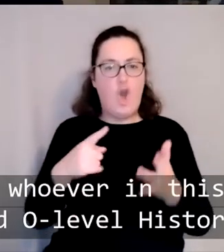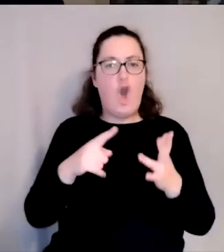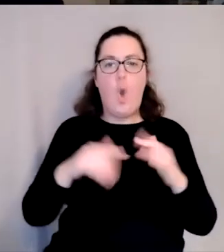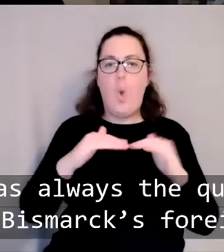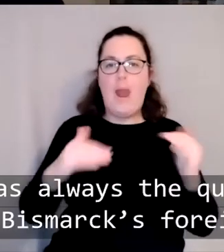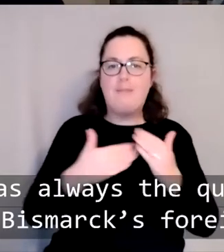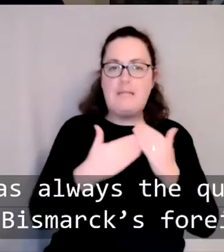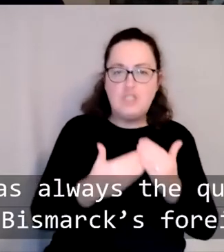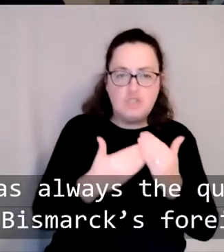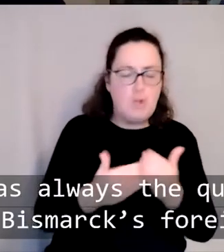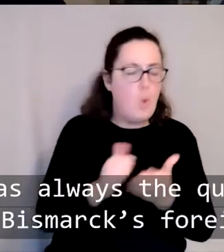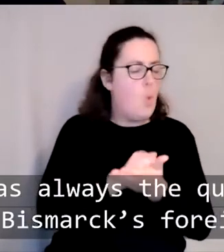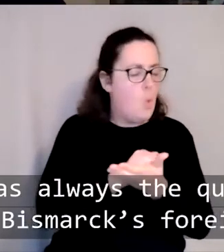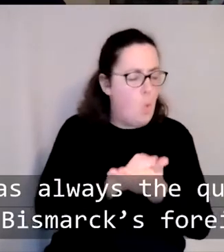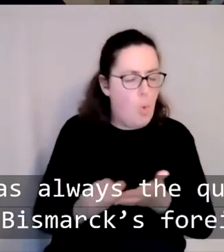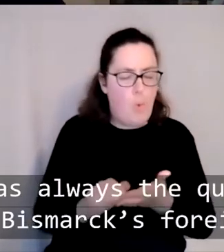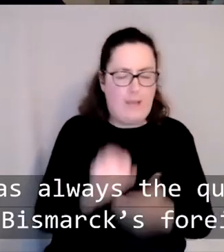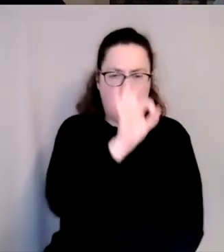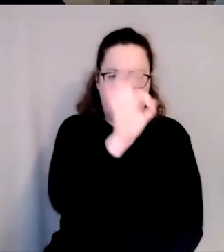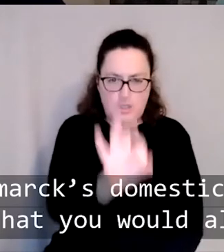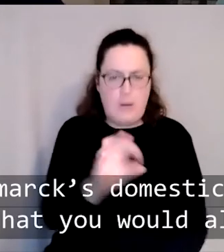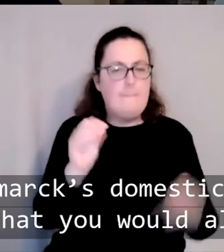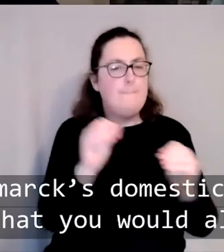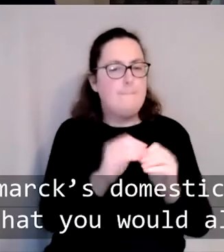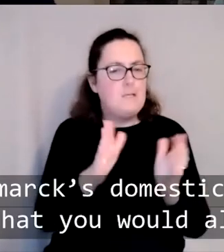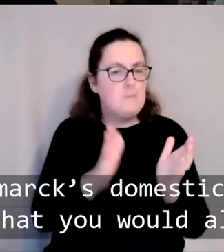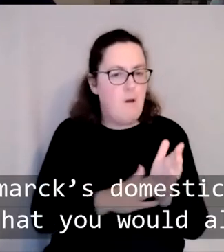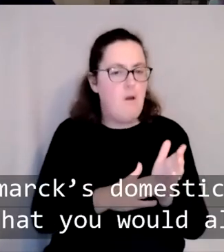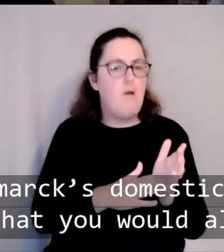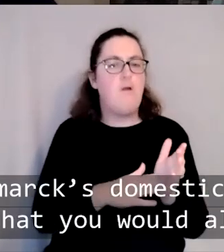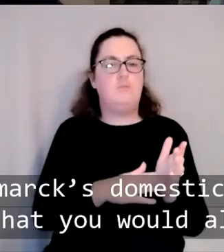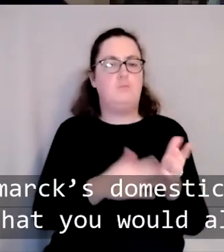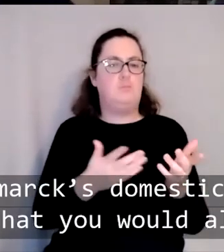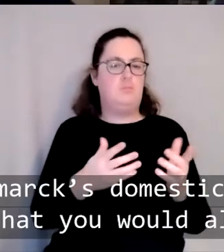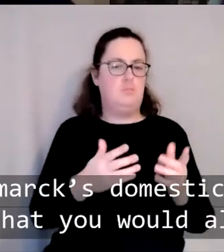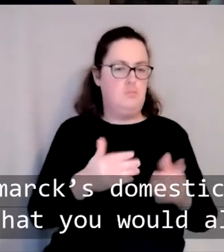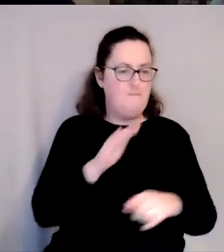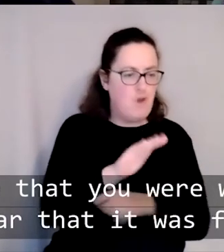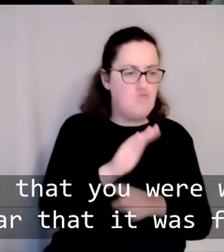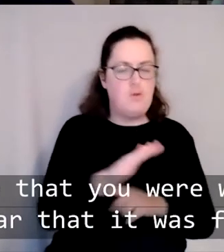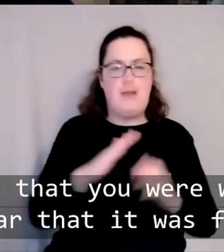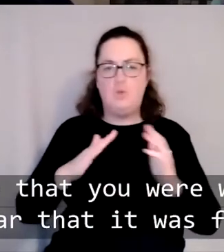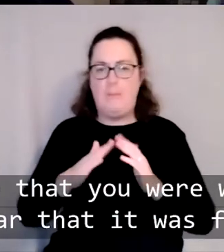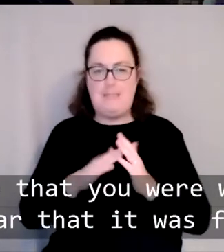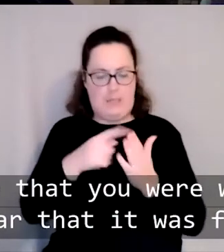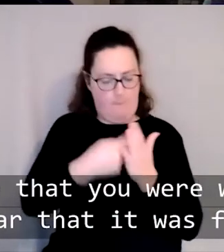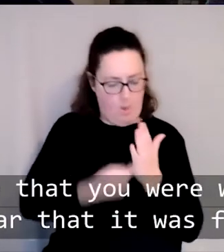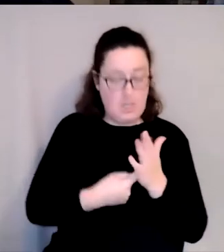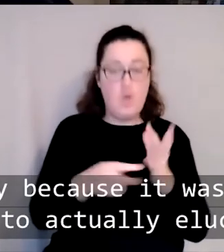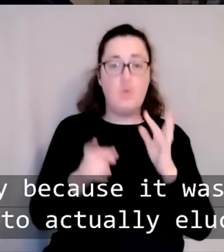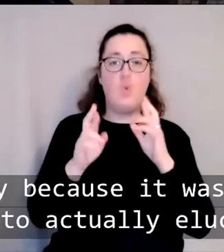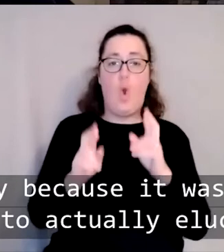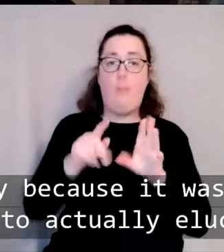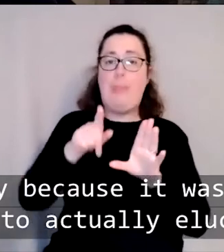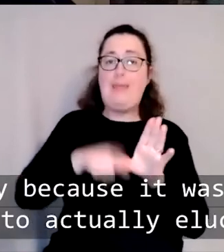history, there was always the questions on Bismarck's foreign and Bismarck's domestic policy, and that you would always hope that you're with the year that it was